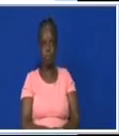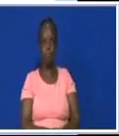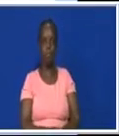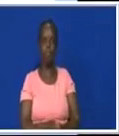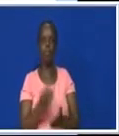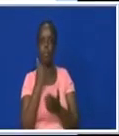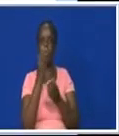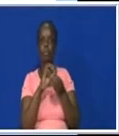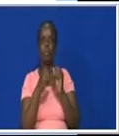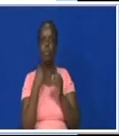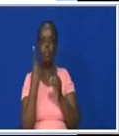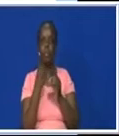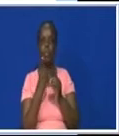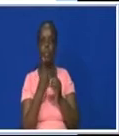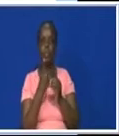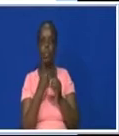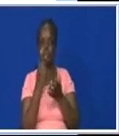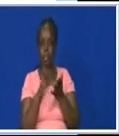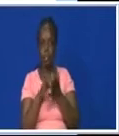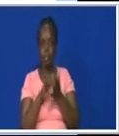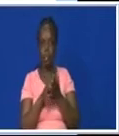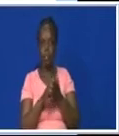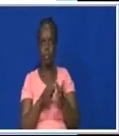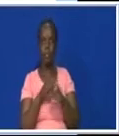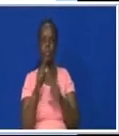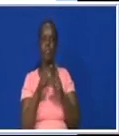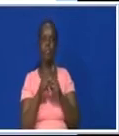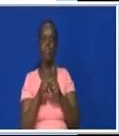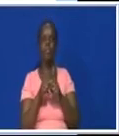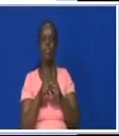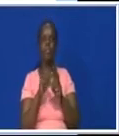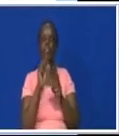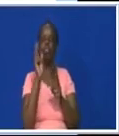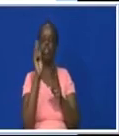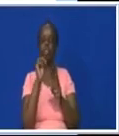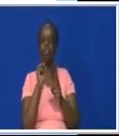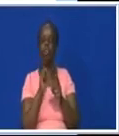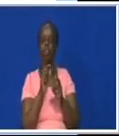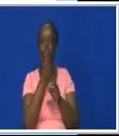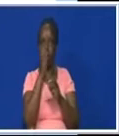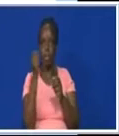our response number 1, we shall say when no written